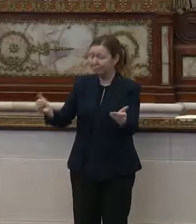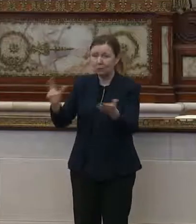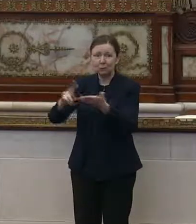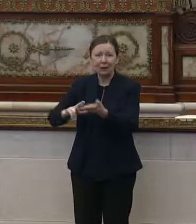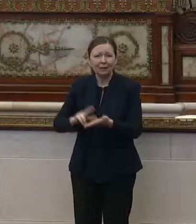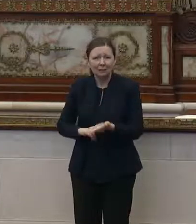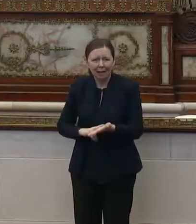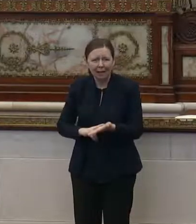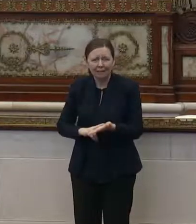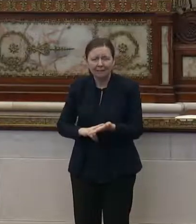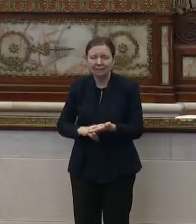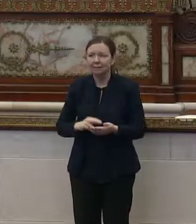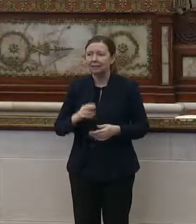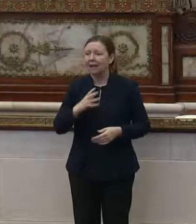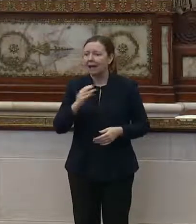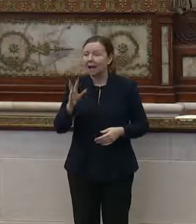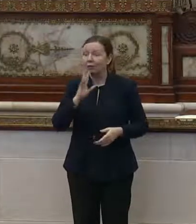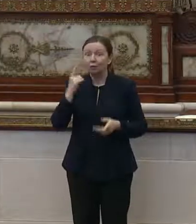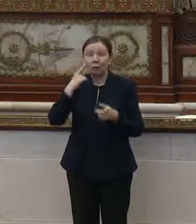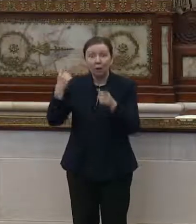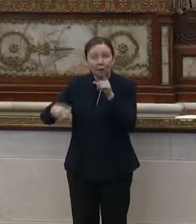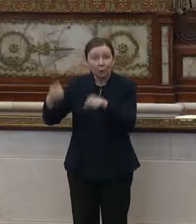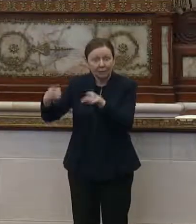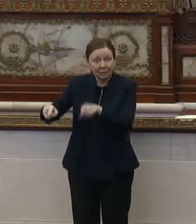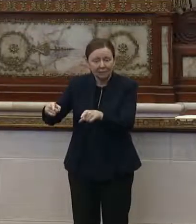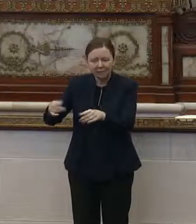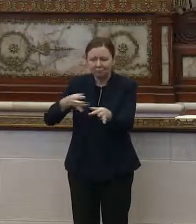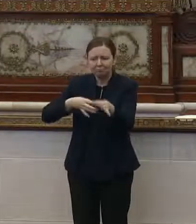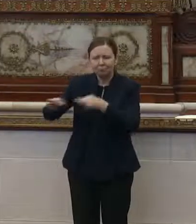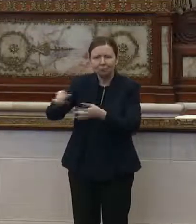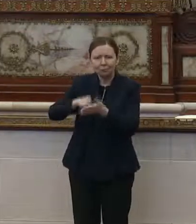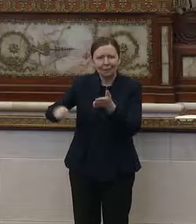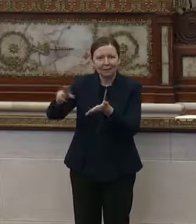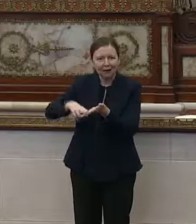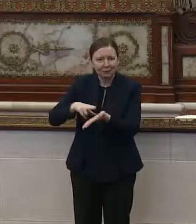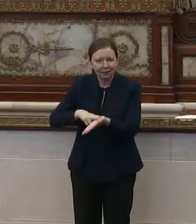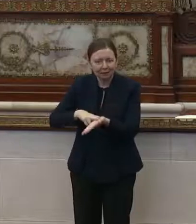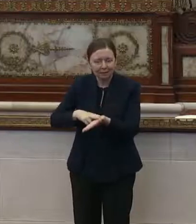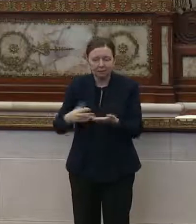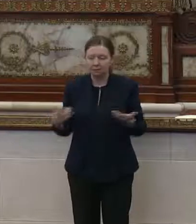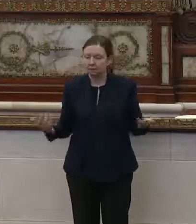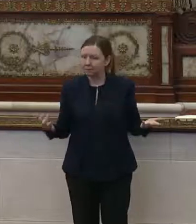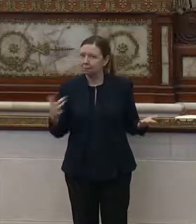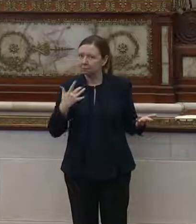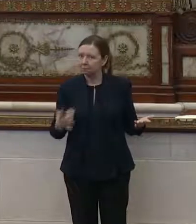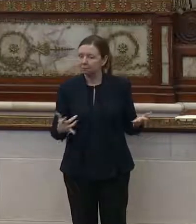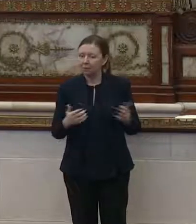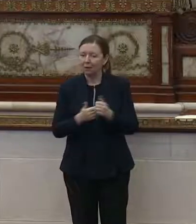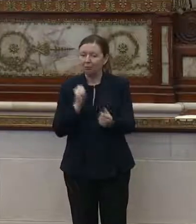contracts and or verbal agreements in lieu of a written contract, which was likely to